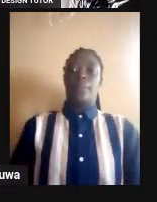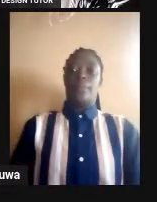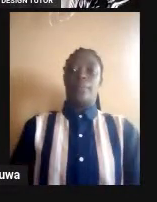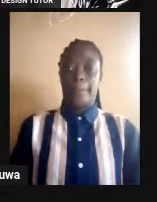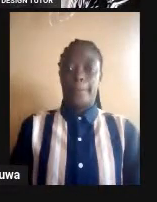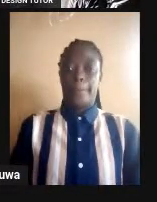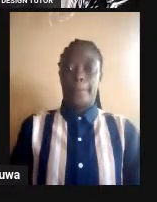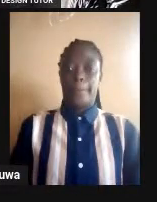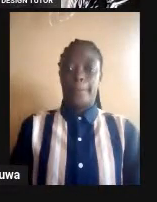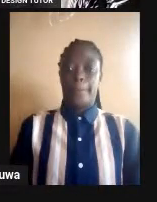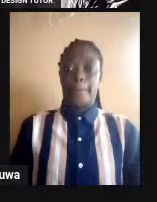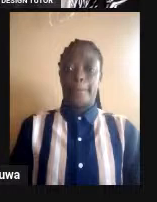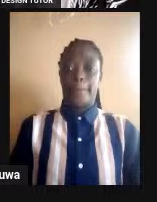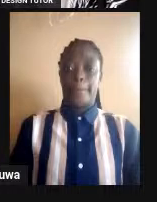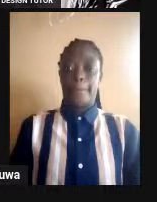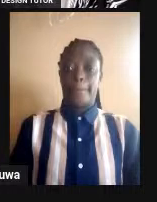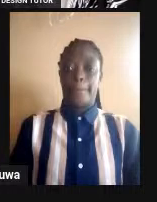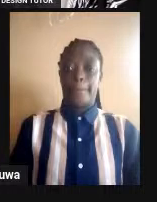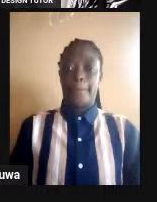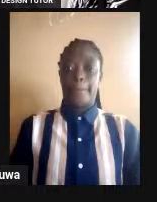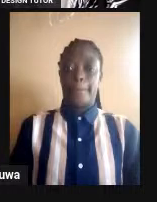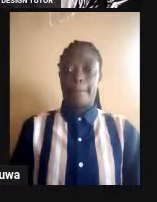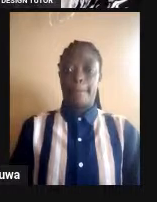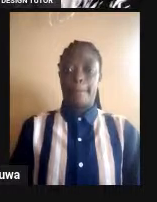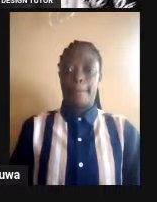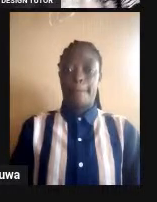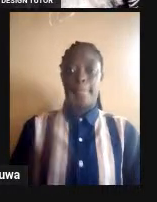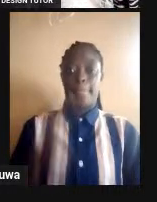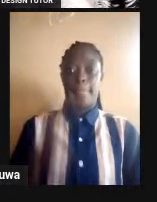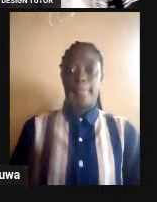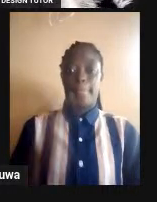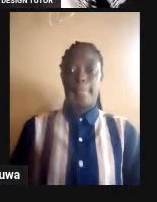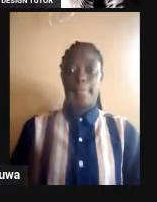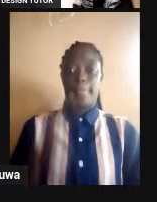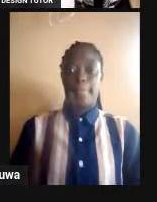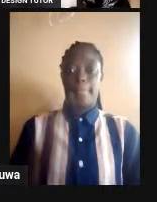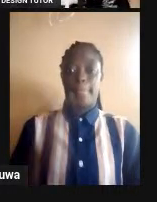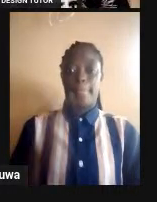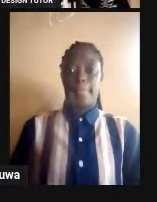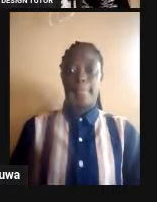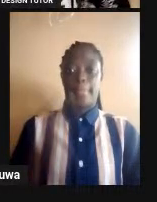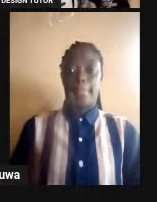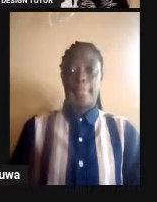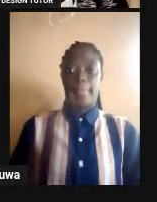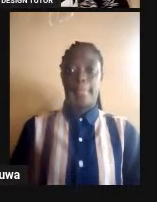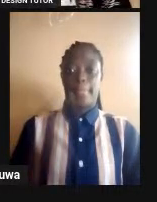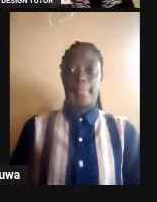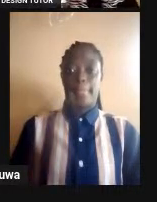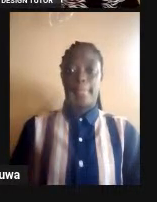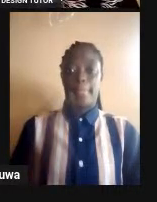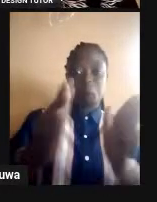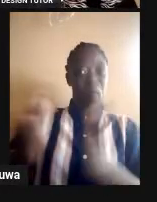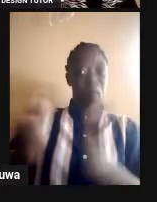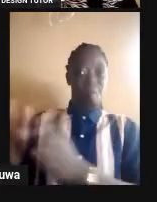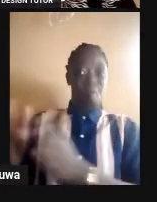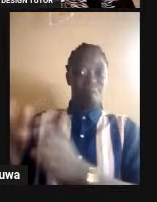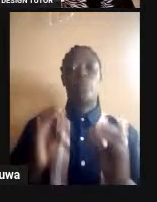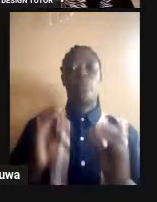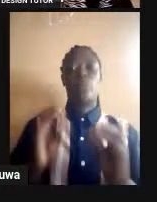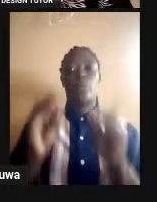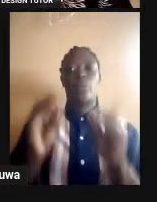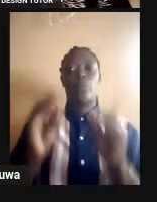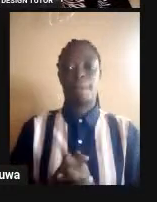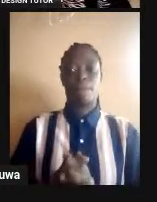right? You see proportion is arranging them accordingly. If you look at the pictures on the previous slide, just go back